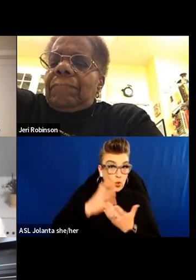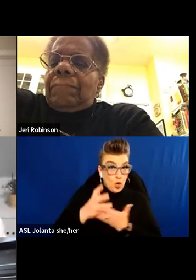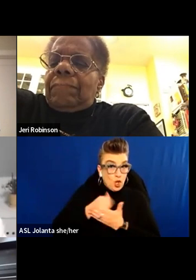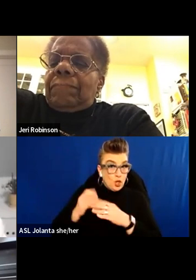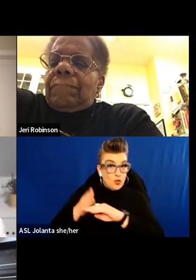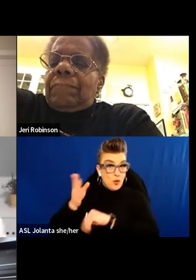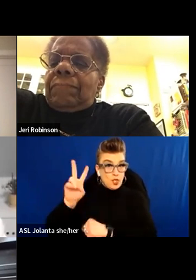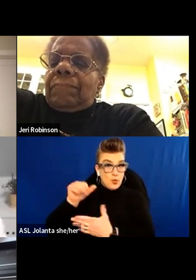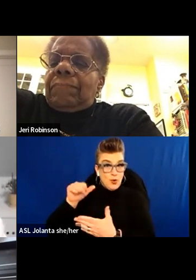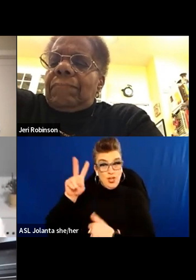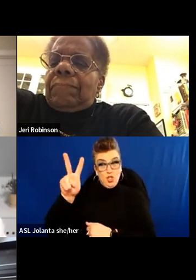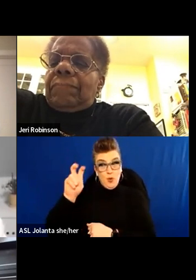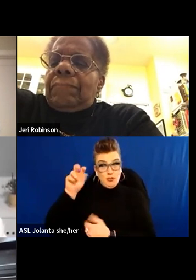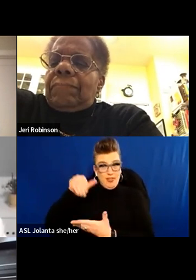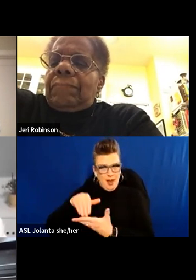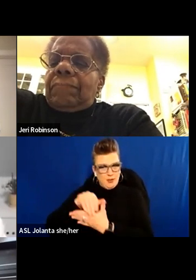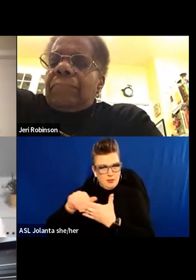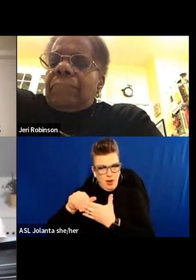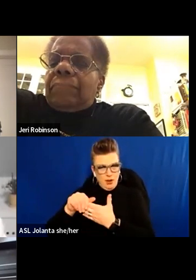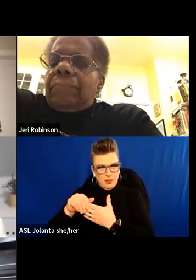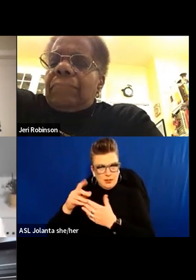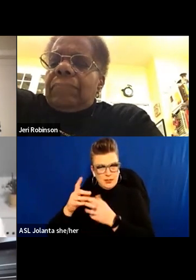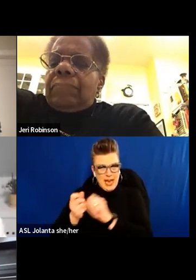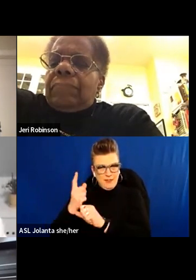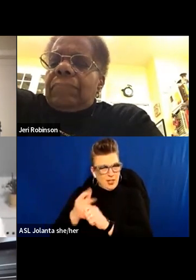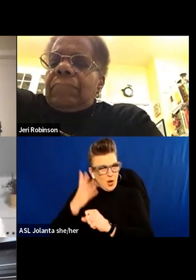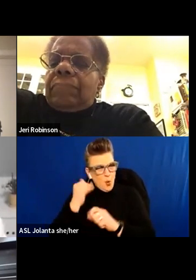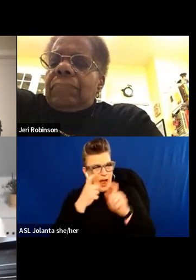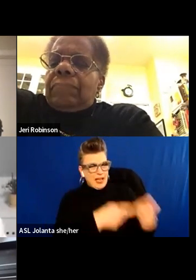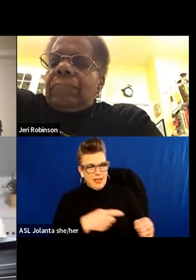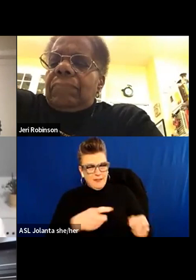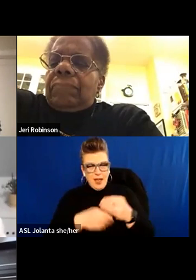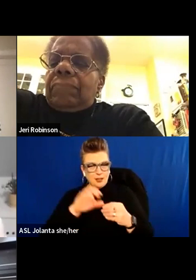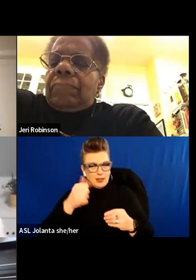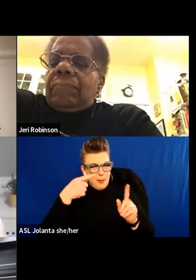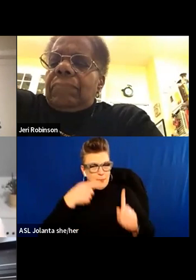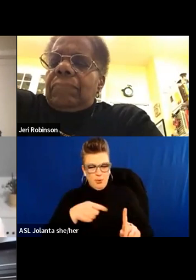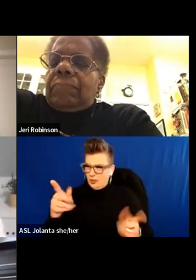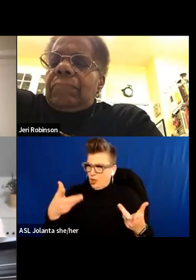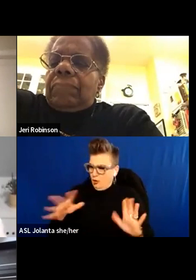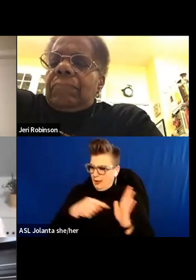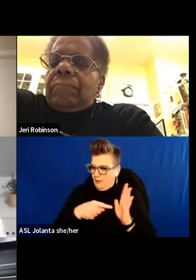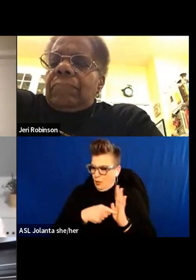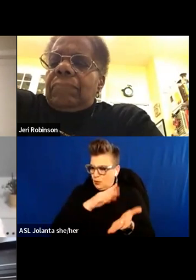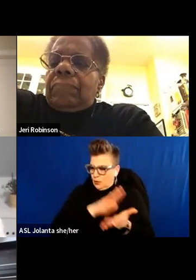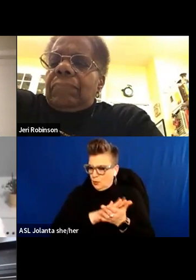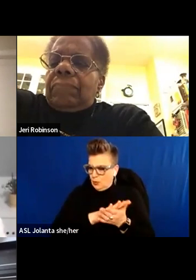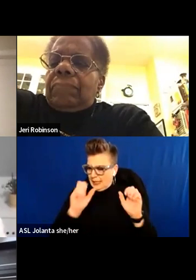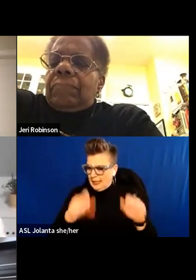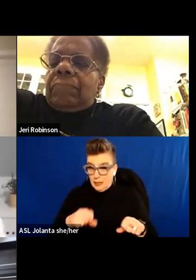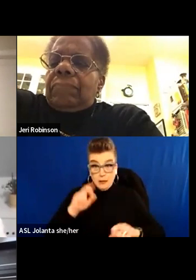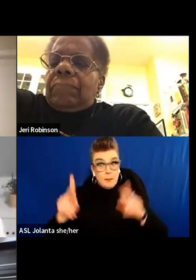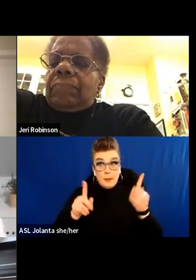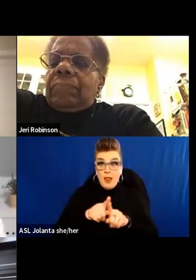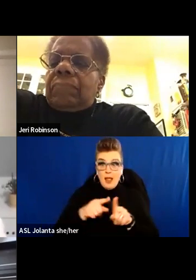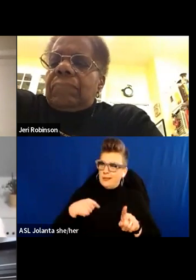year why did they get the 10 points and people from the community people like me did